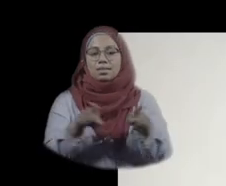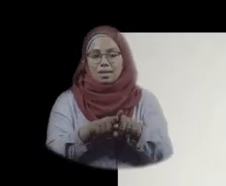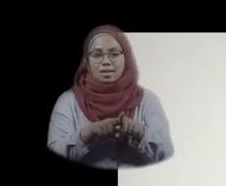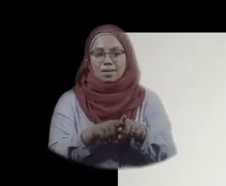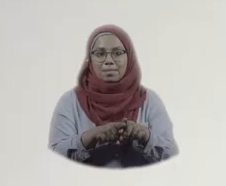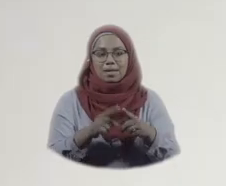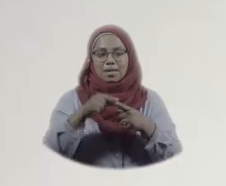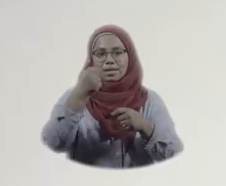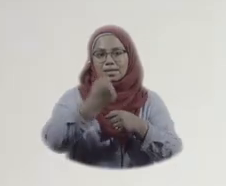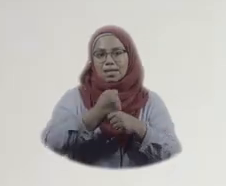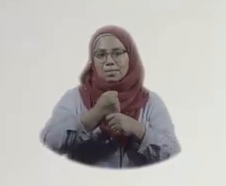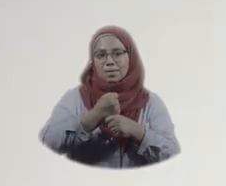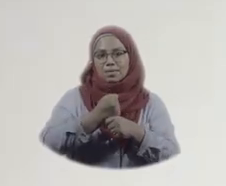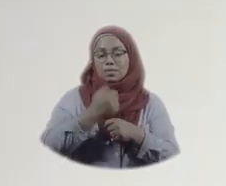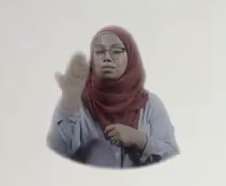but also,